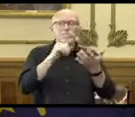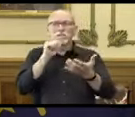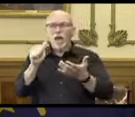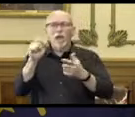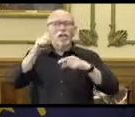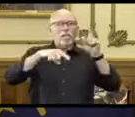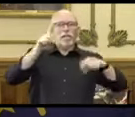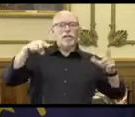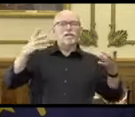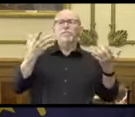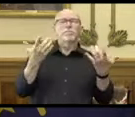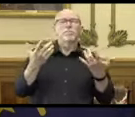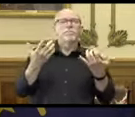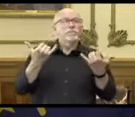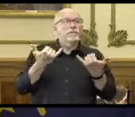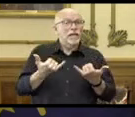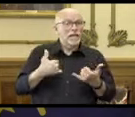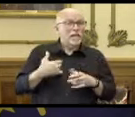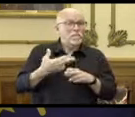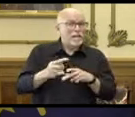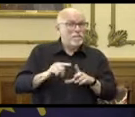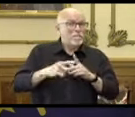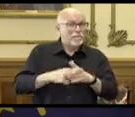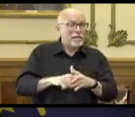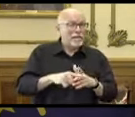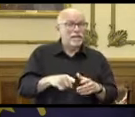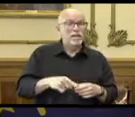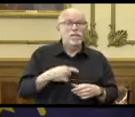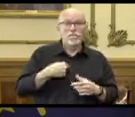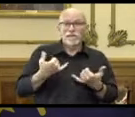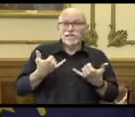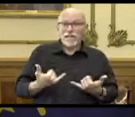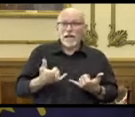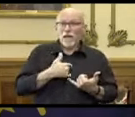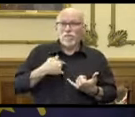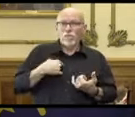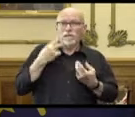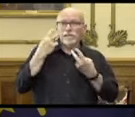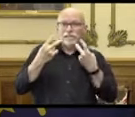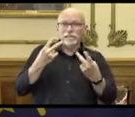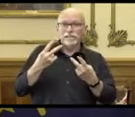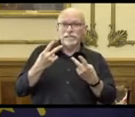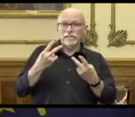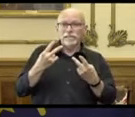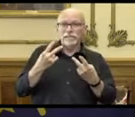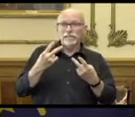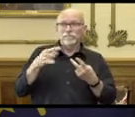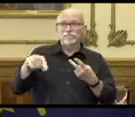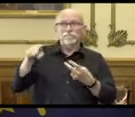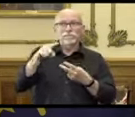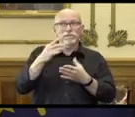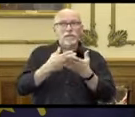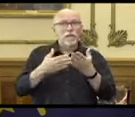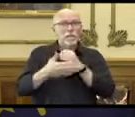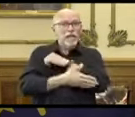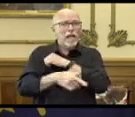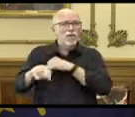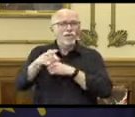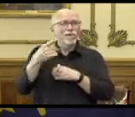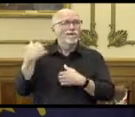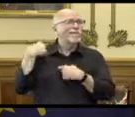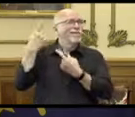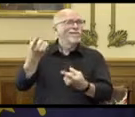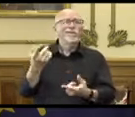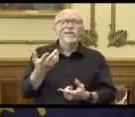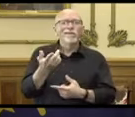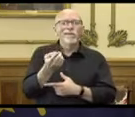Indiana. But as I mentioned at the outset, we're now starting to see double digits in counties that just never experienced it